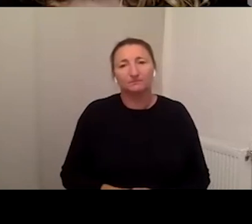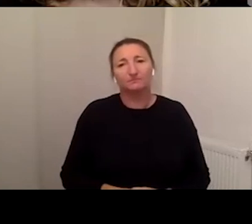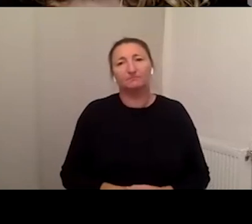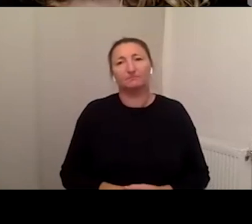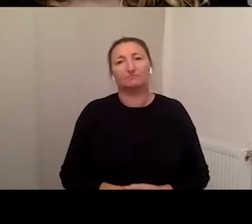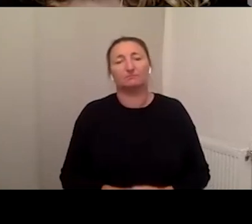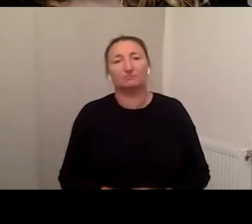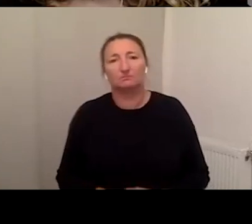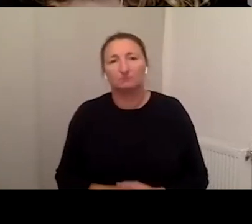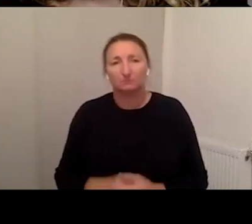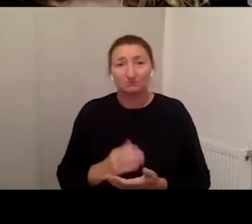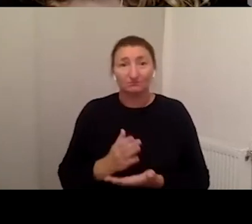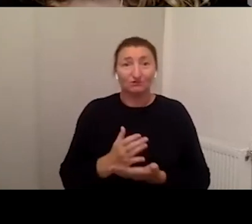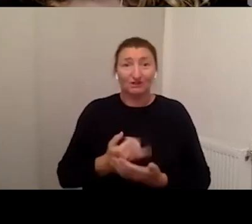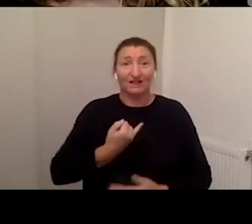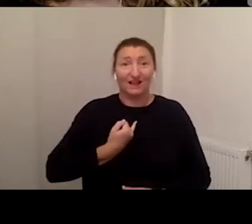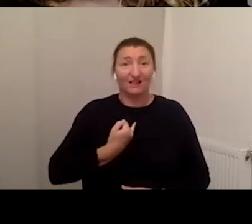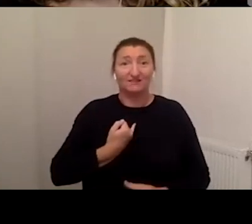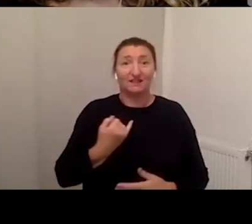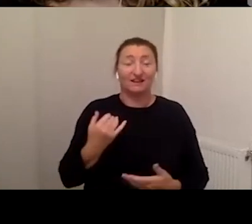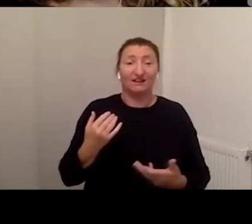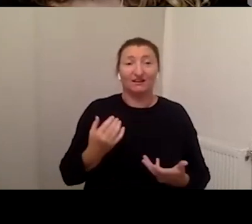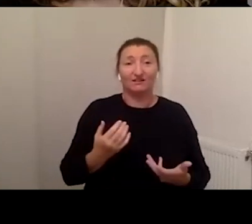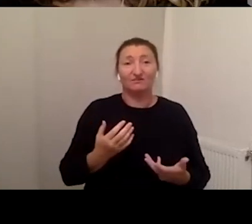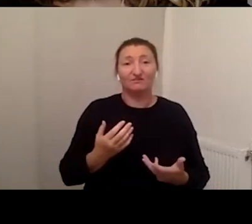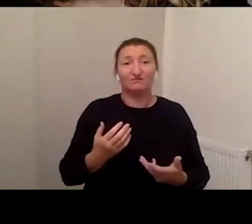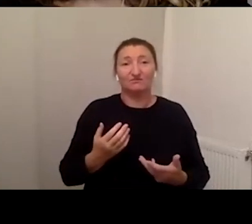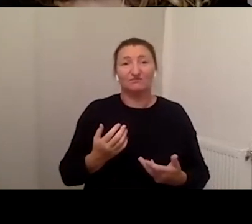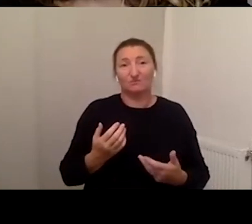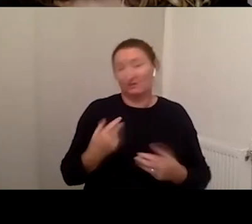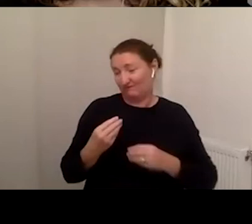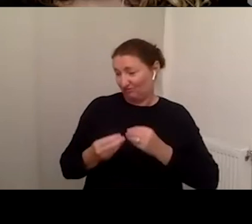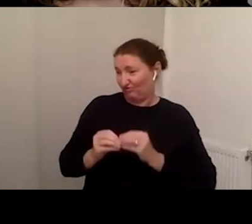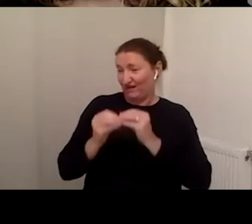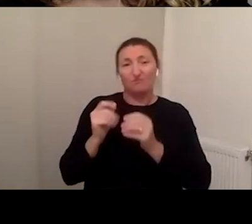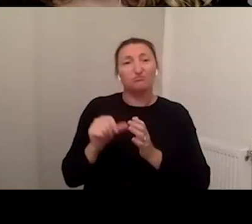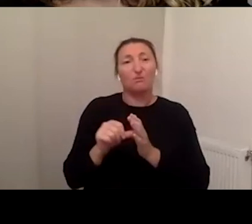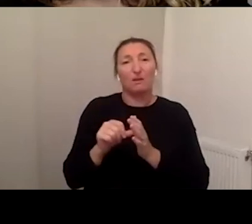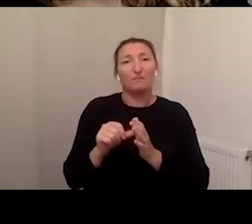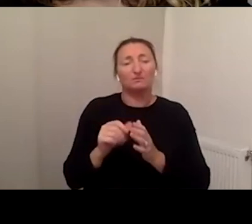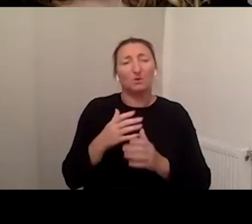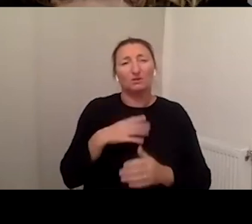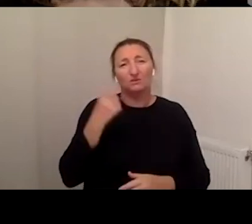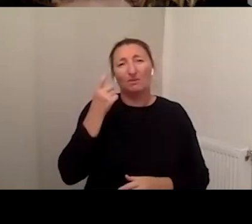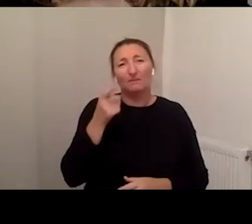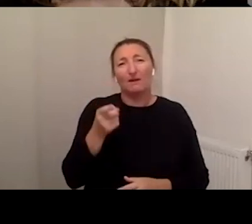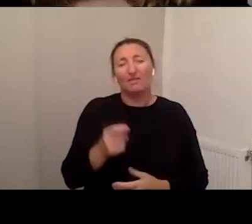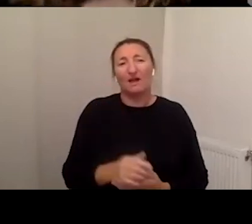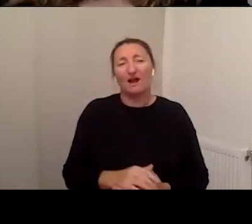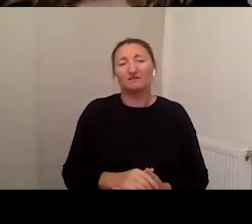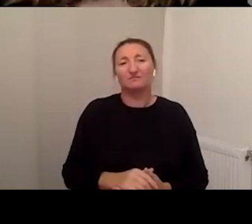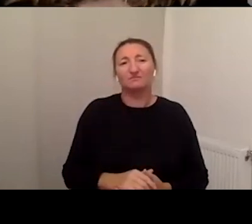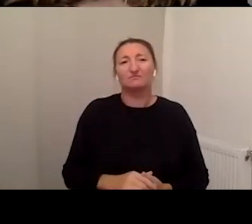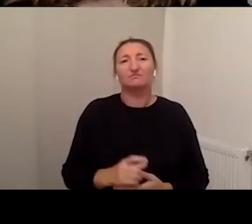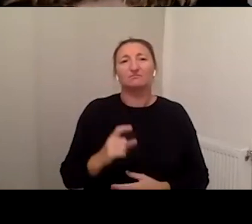just as guilty of using that as the ones who generate it. So I think it's just a point to consider as well when looking at your carbon footprint of your